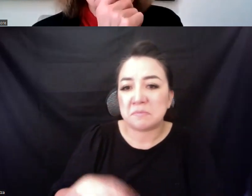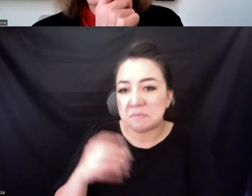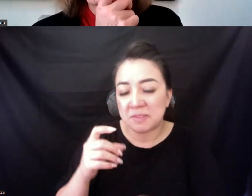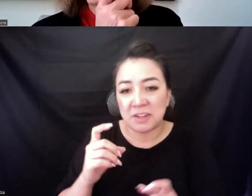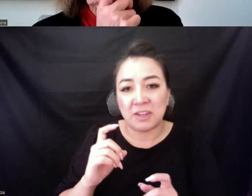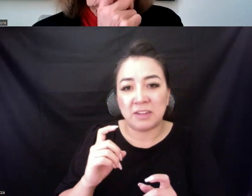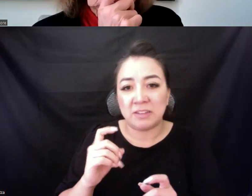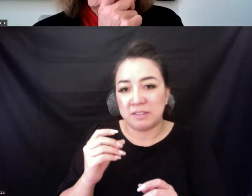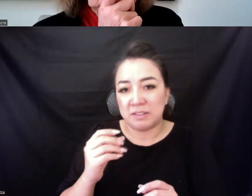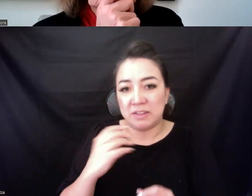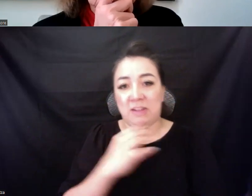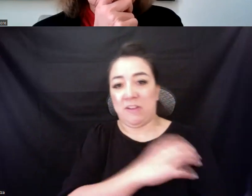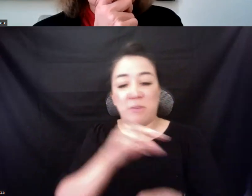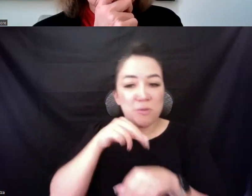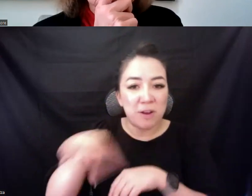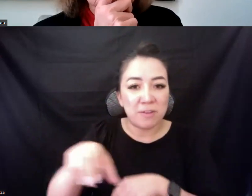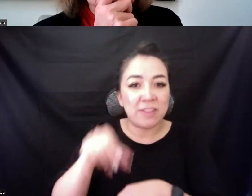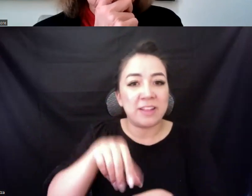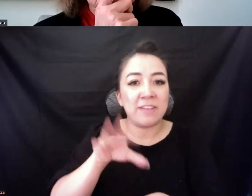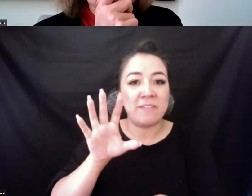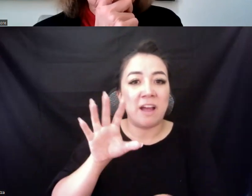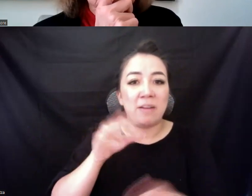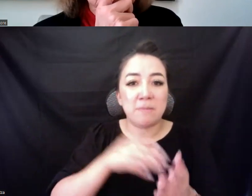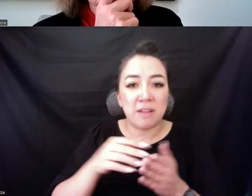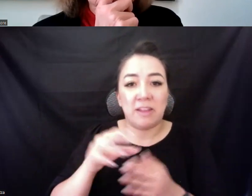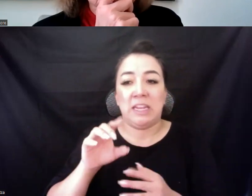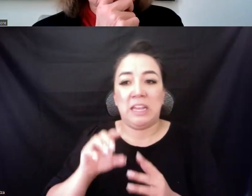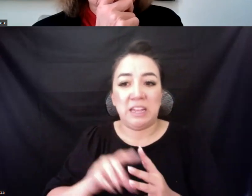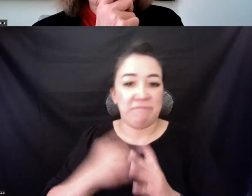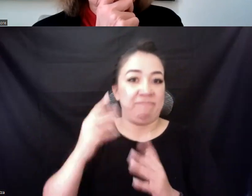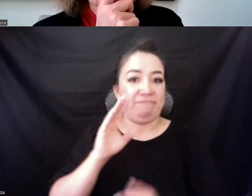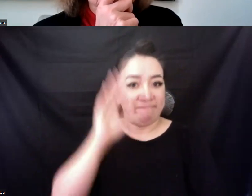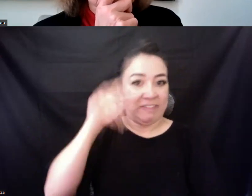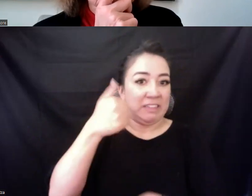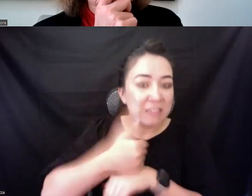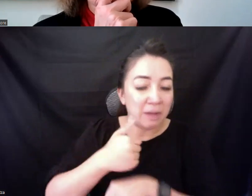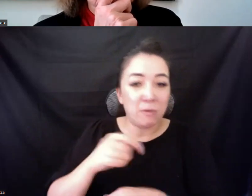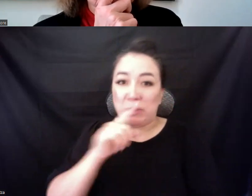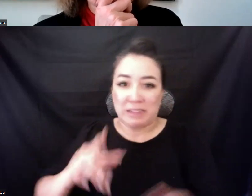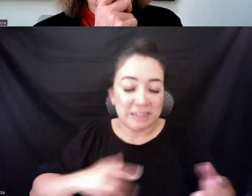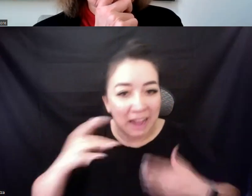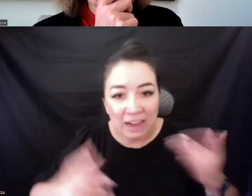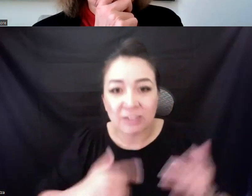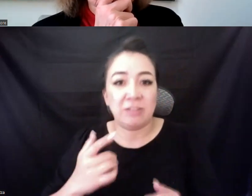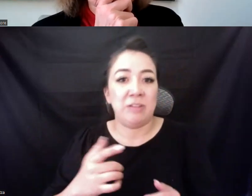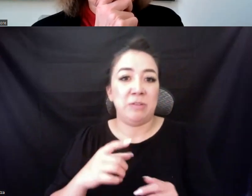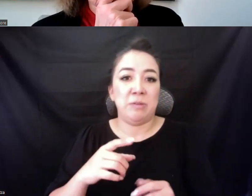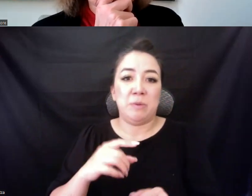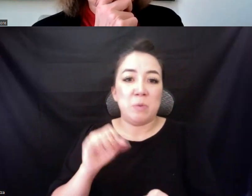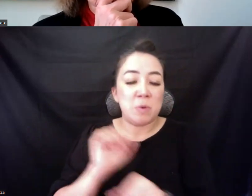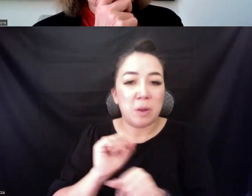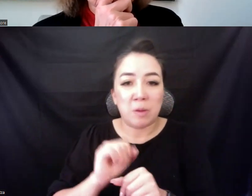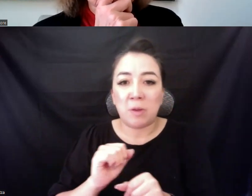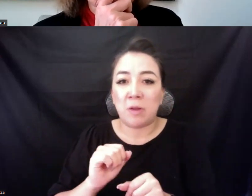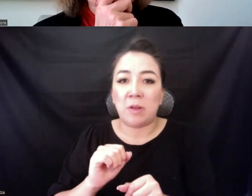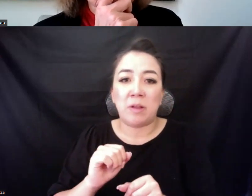the committee's reference, this is a $5 million initiative that we're really excited to be embarking on, broadly speaking,